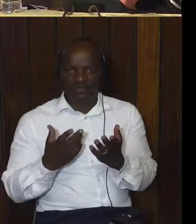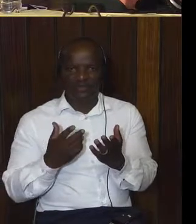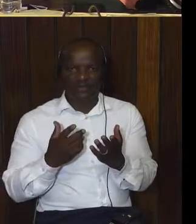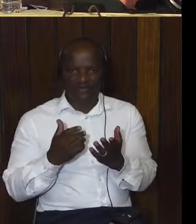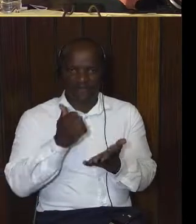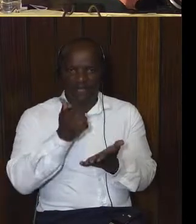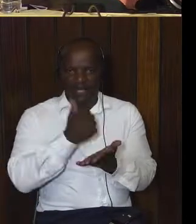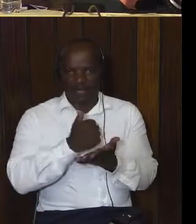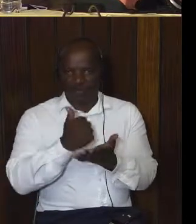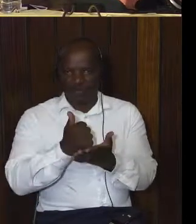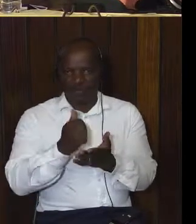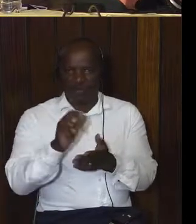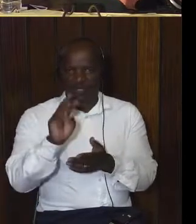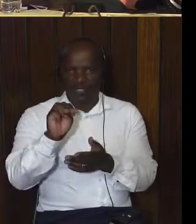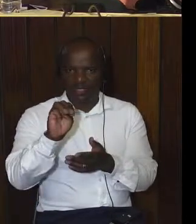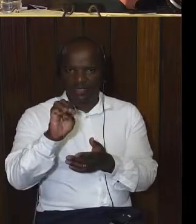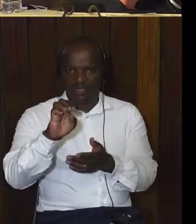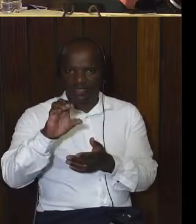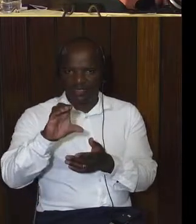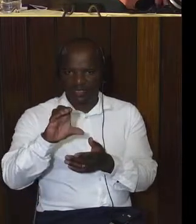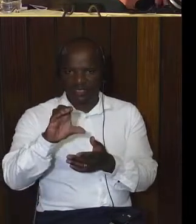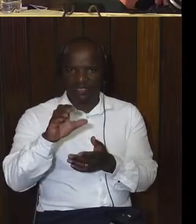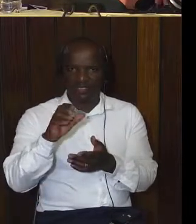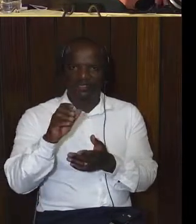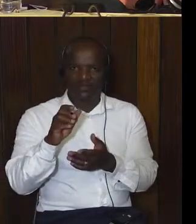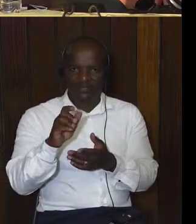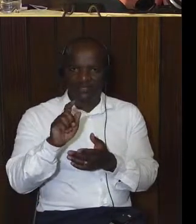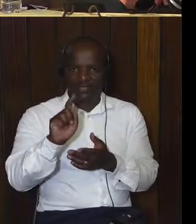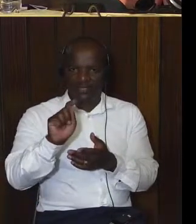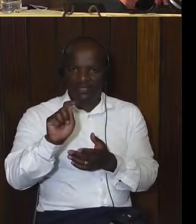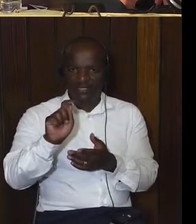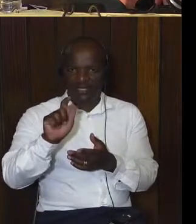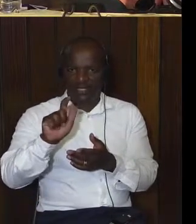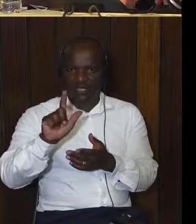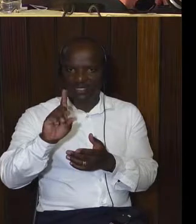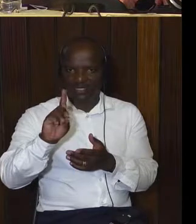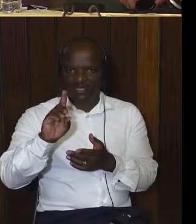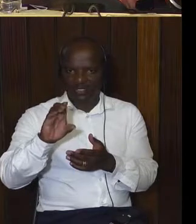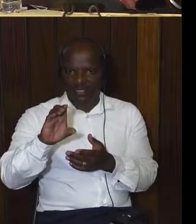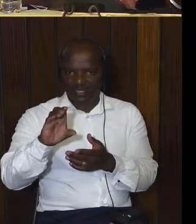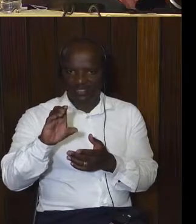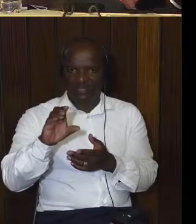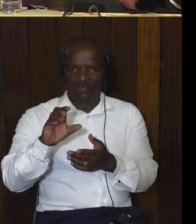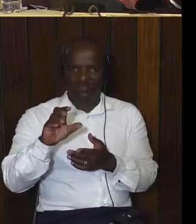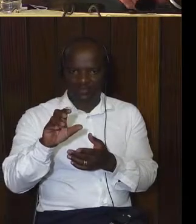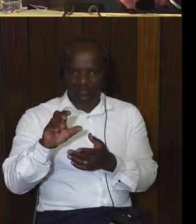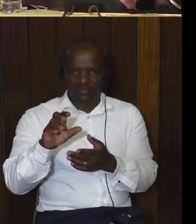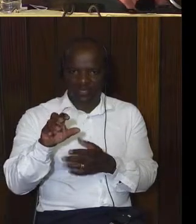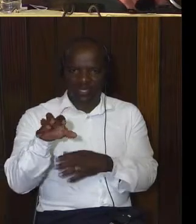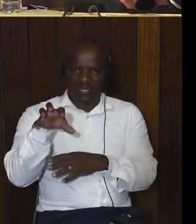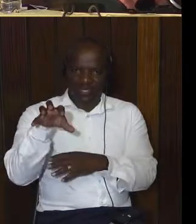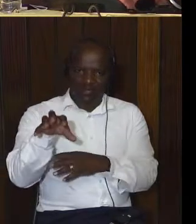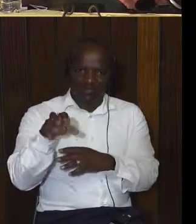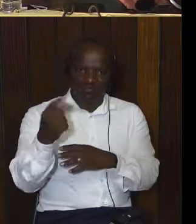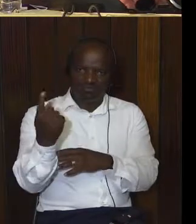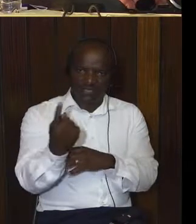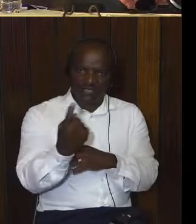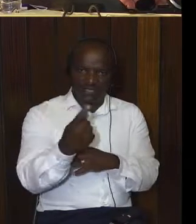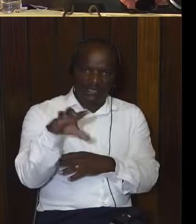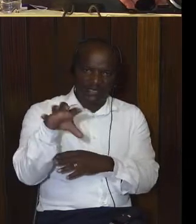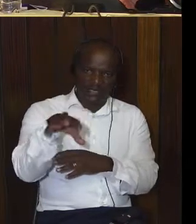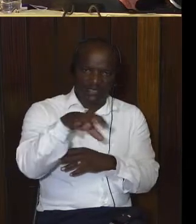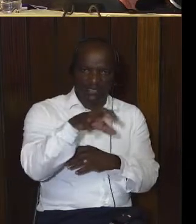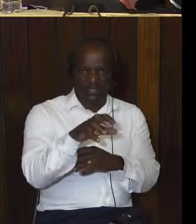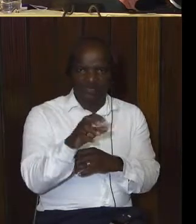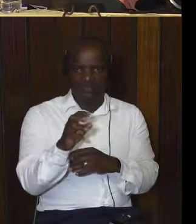of the MEC to open up DLTCs at our stations. So remember, Ledwaba, the 5 million rand that you refer to,